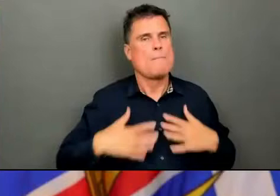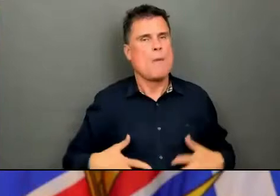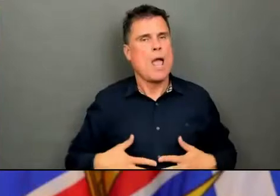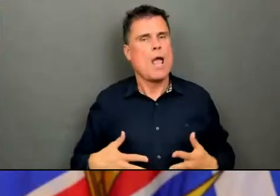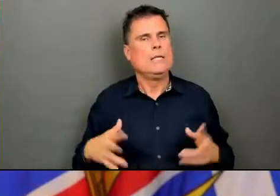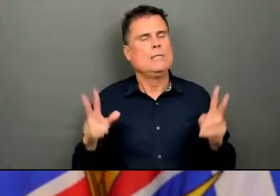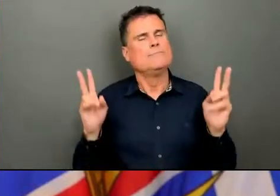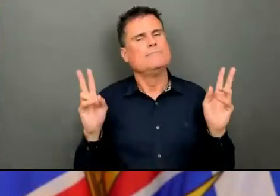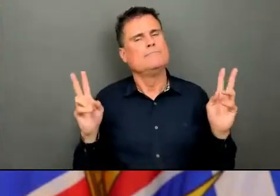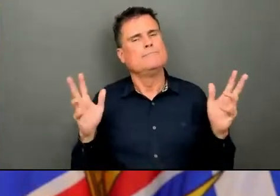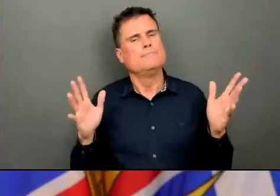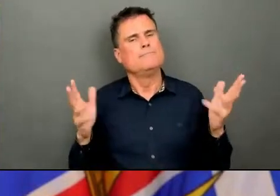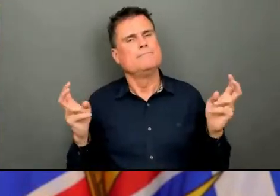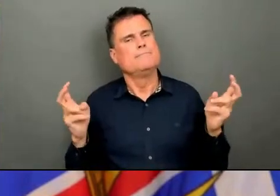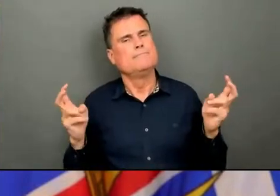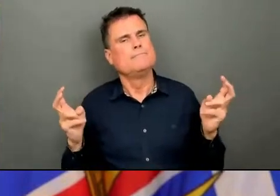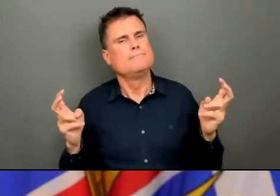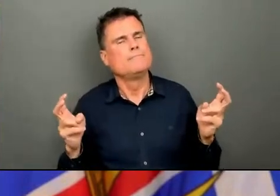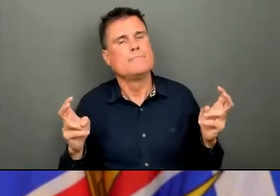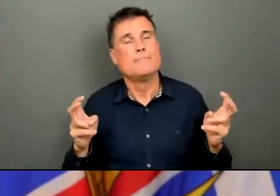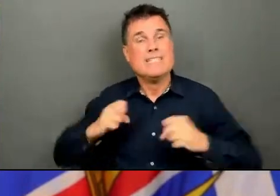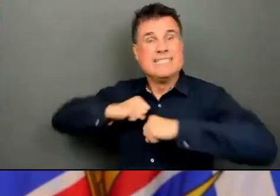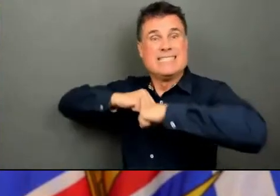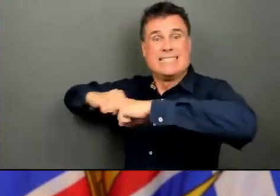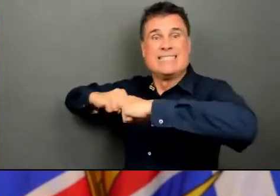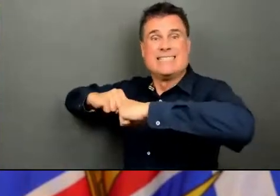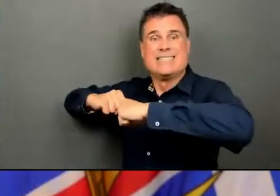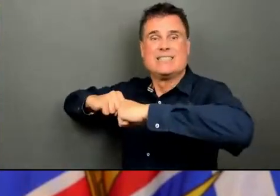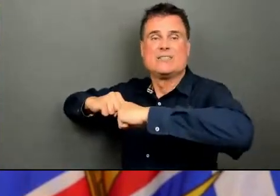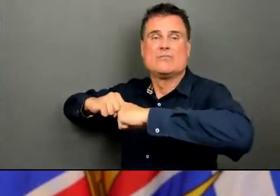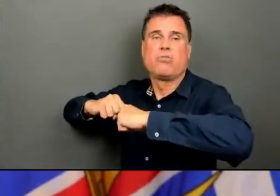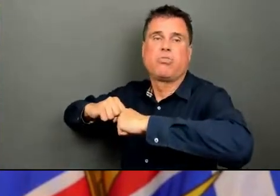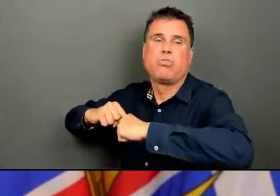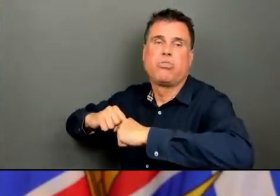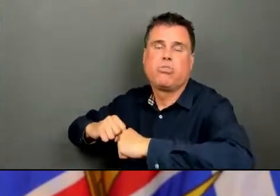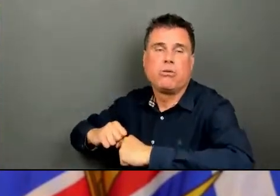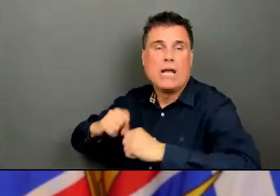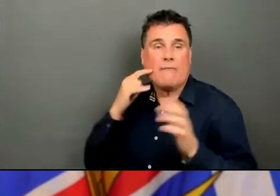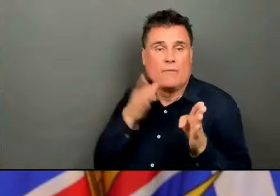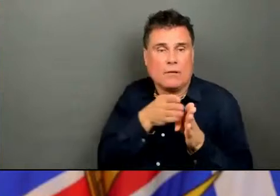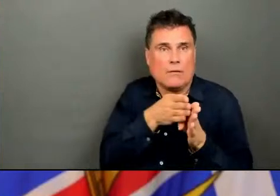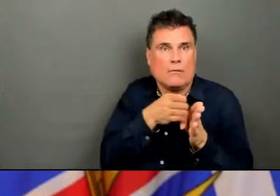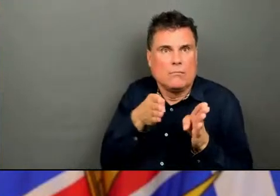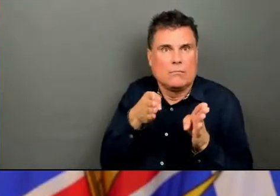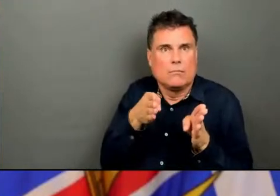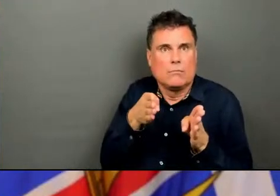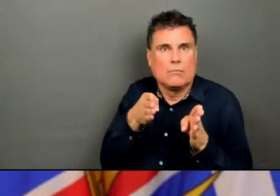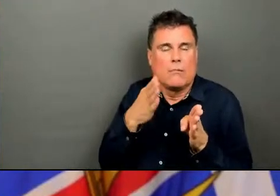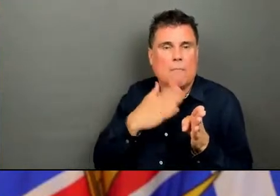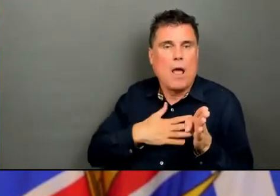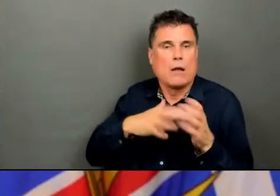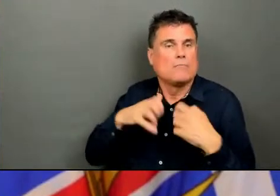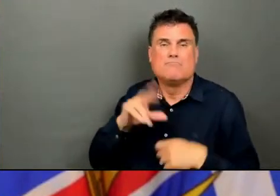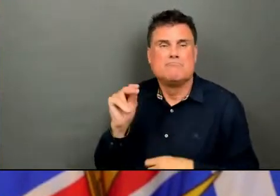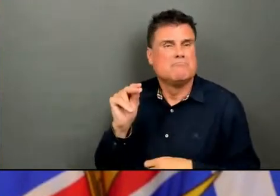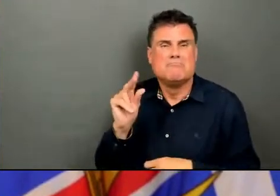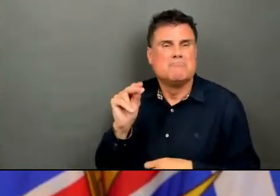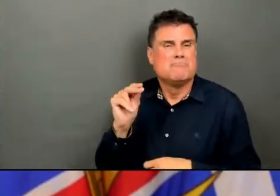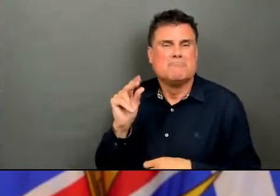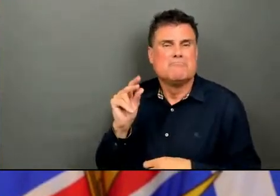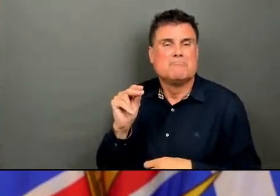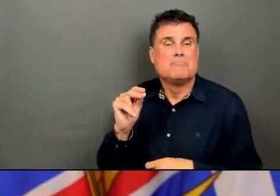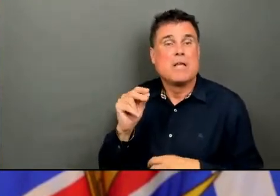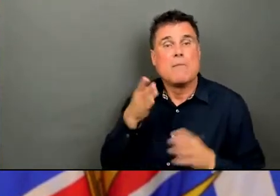immunity in that short period of time. And that is a short period of time in terms of us, our body's immune response. So even